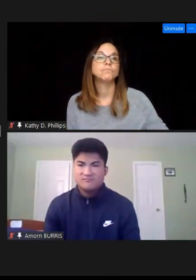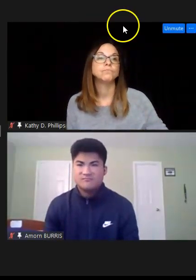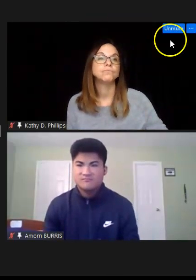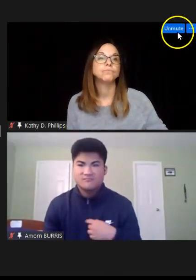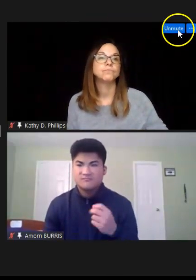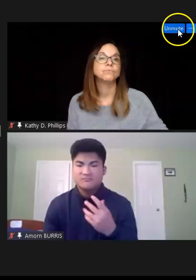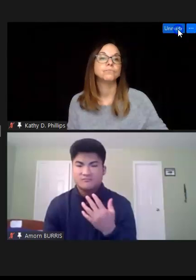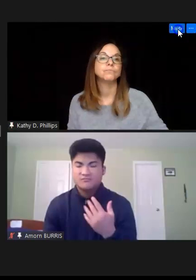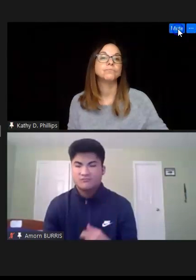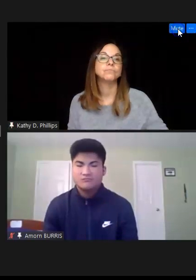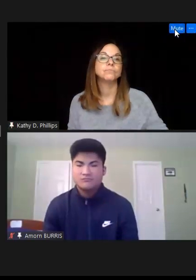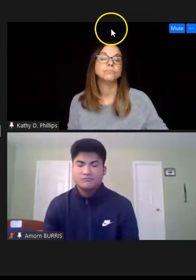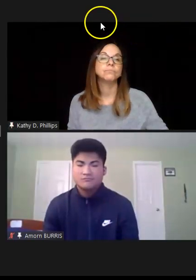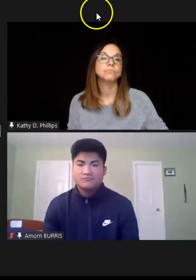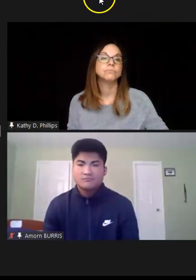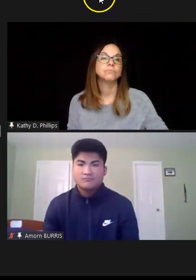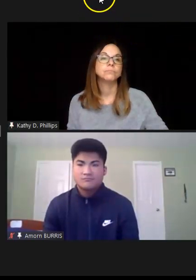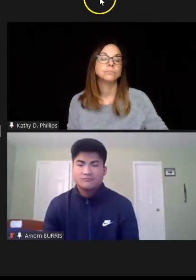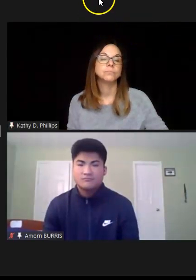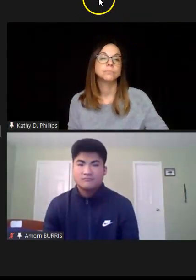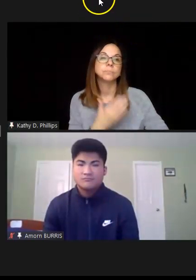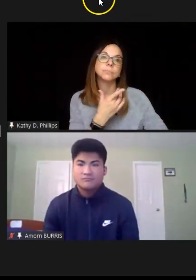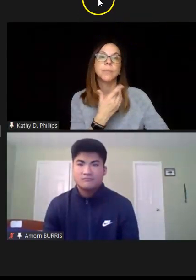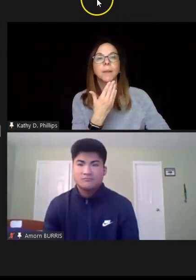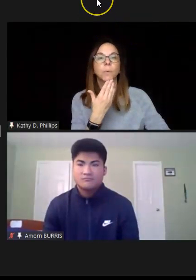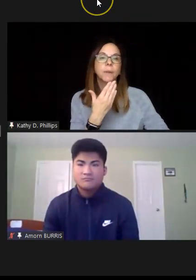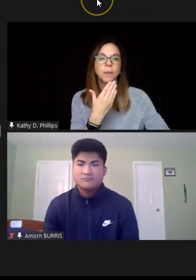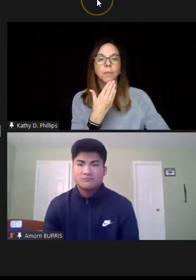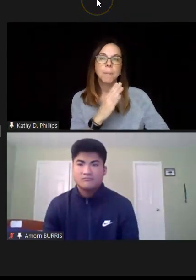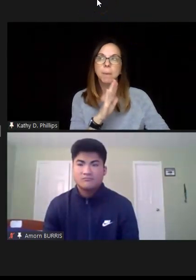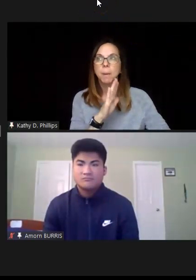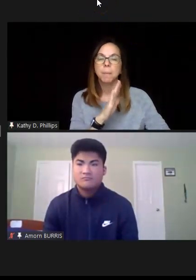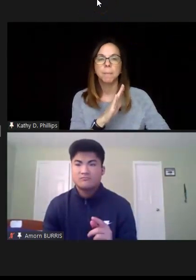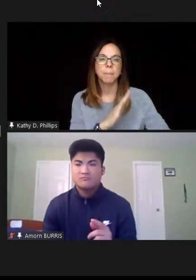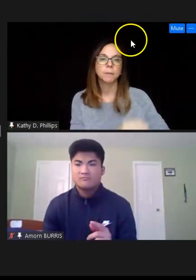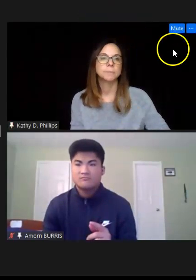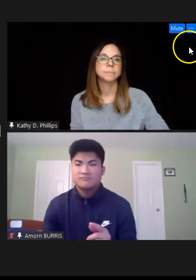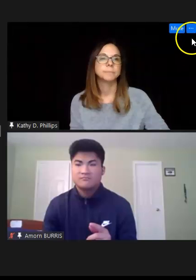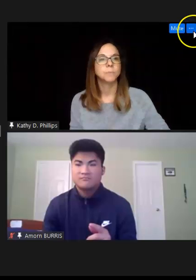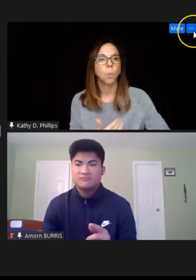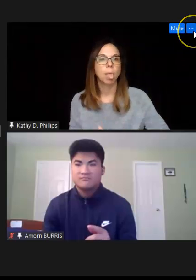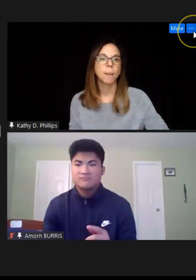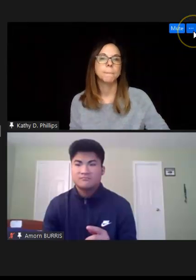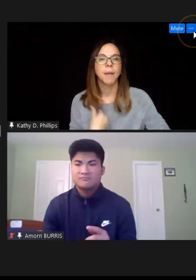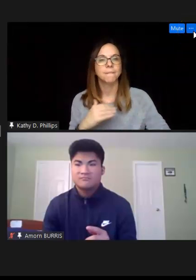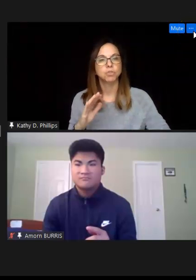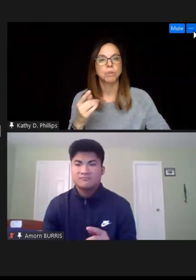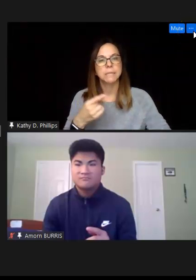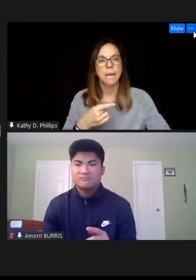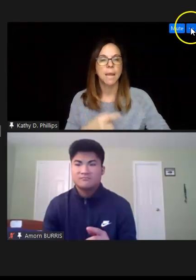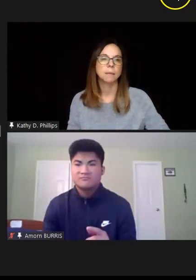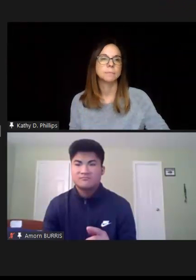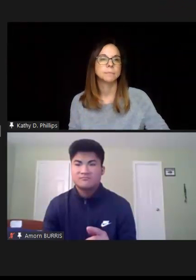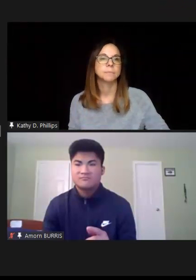Bye. Thank you. You're welcome. Thank you. Thank you. You're welcome. Have a great day, everybody.